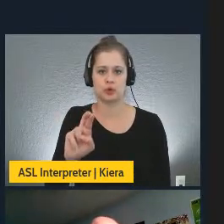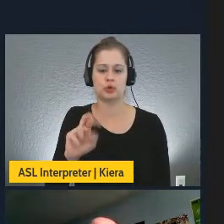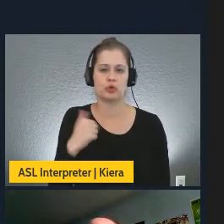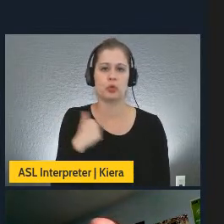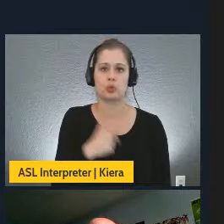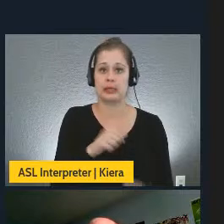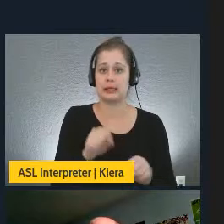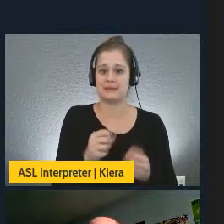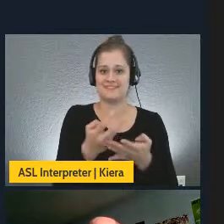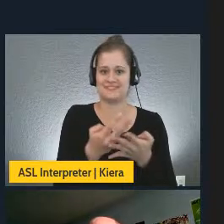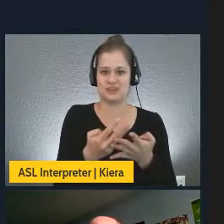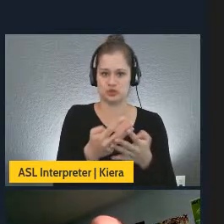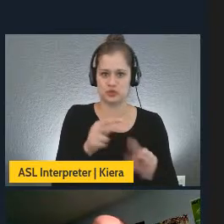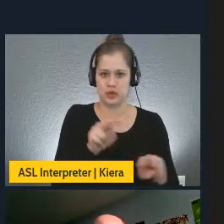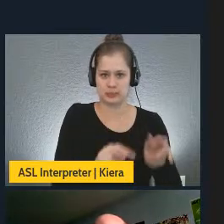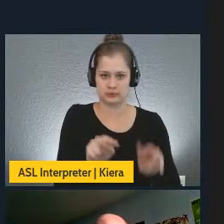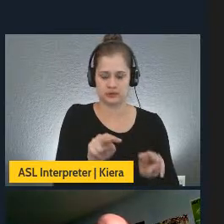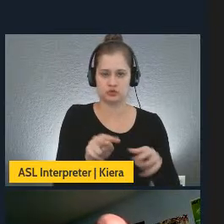2